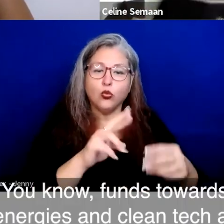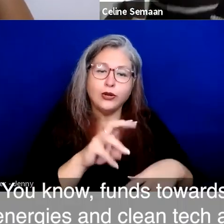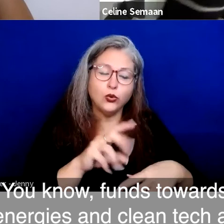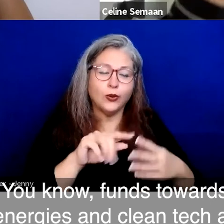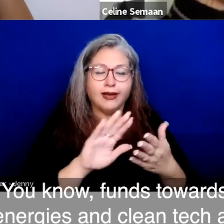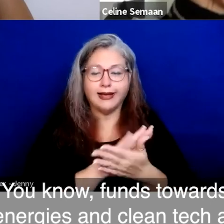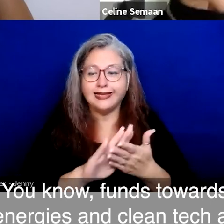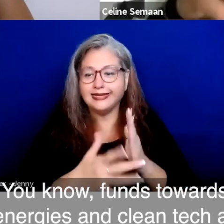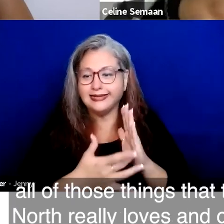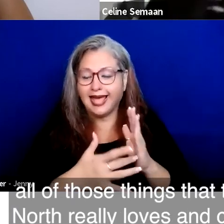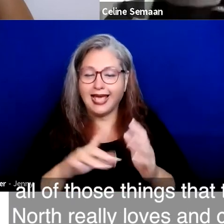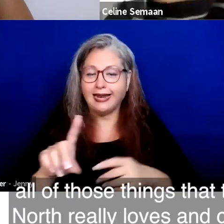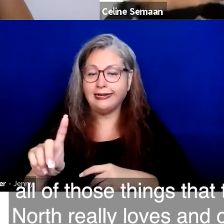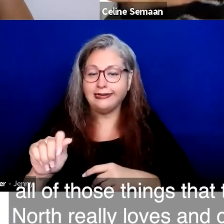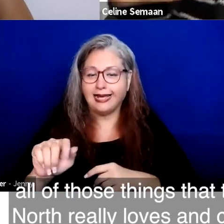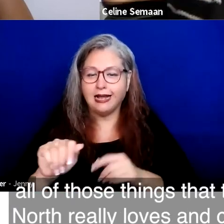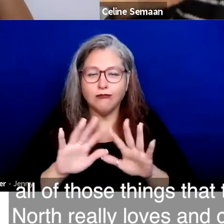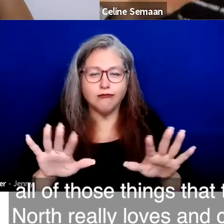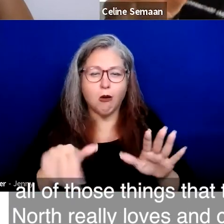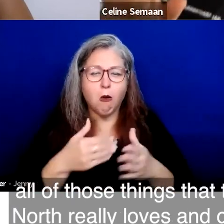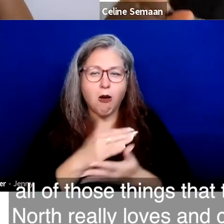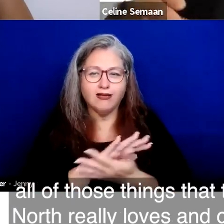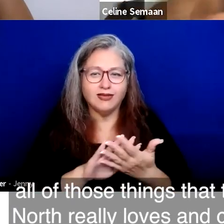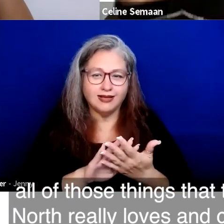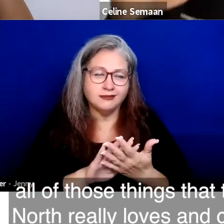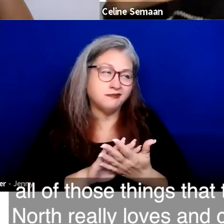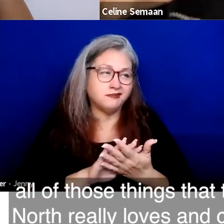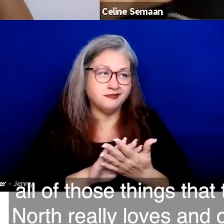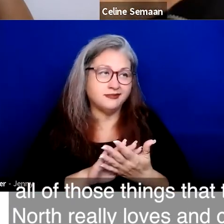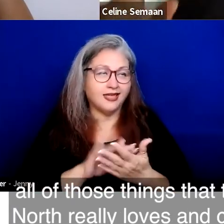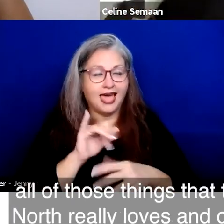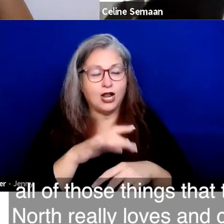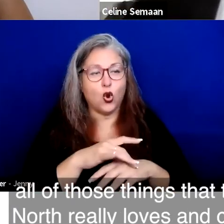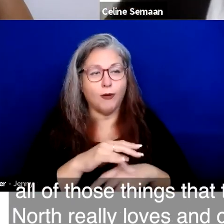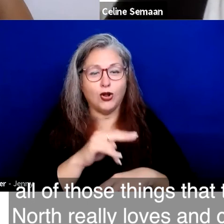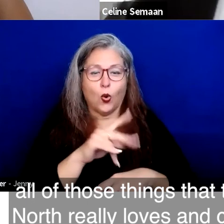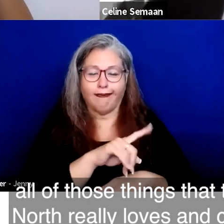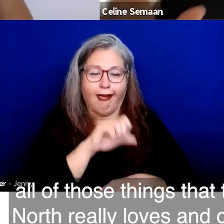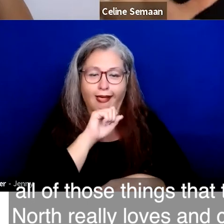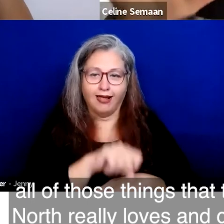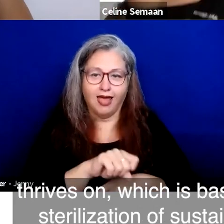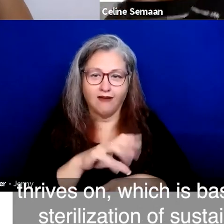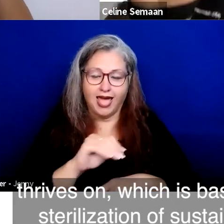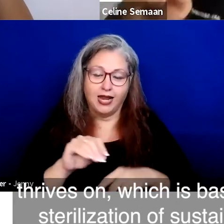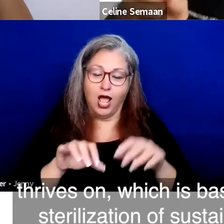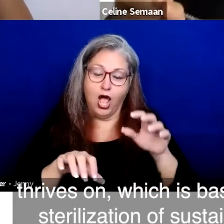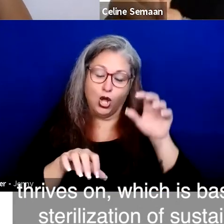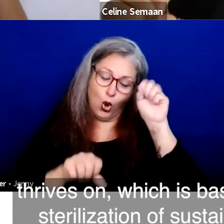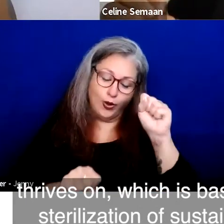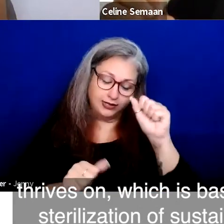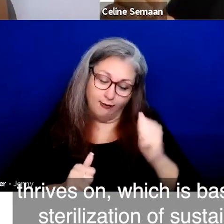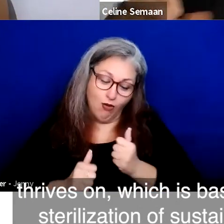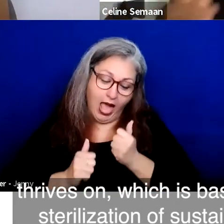and data and all of those things that that the global north really loves and colonialism thrives on,